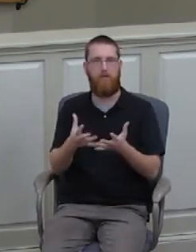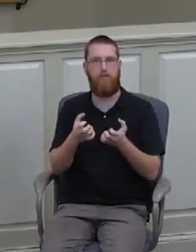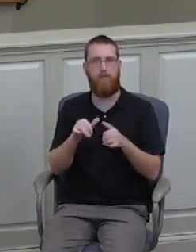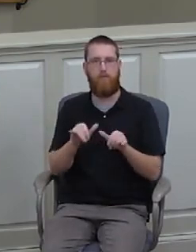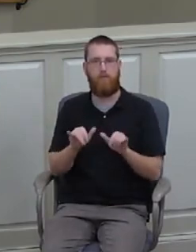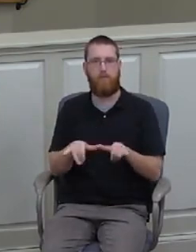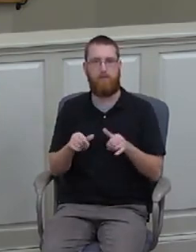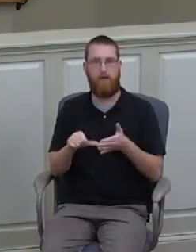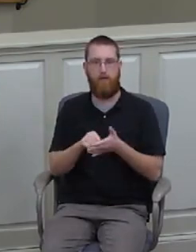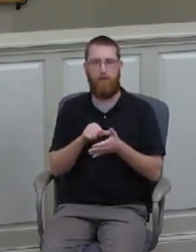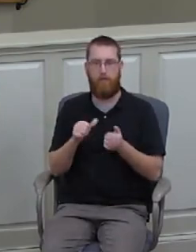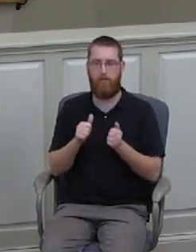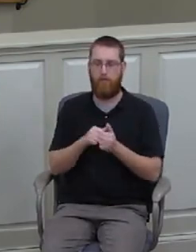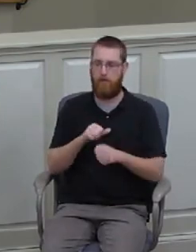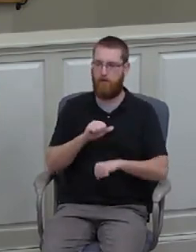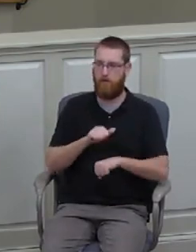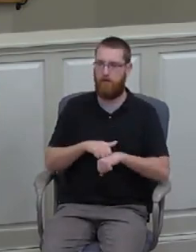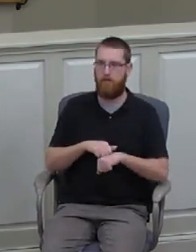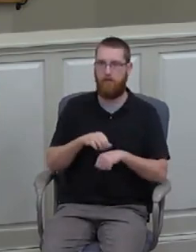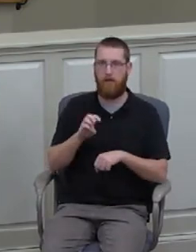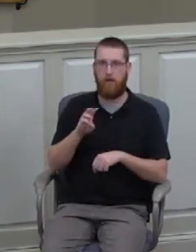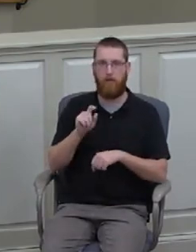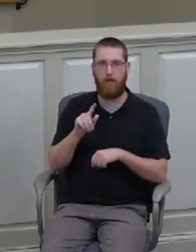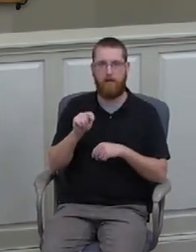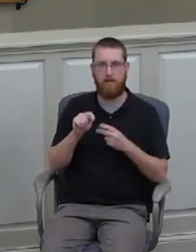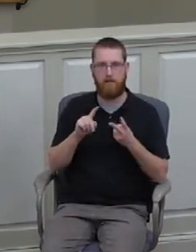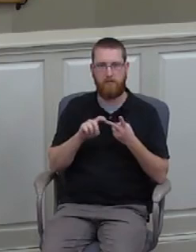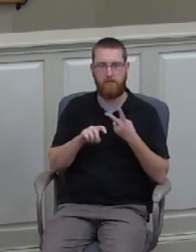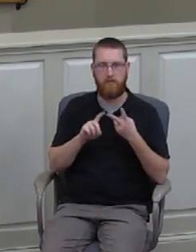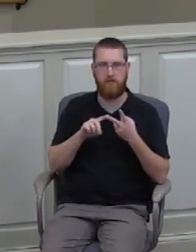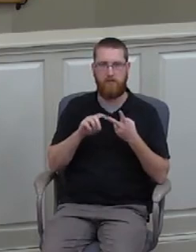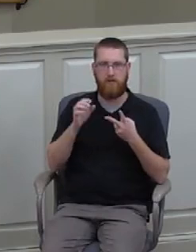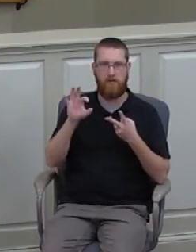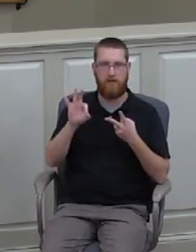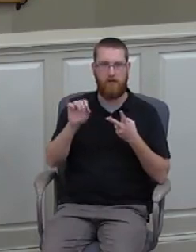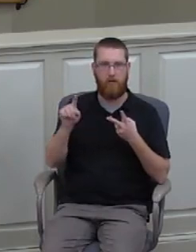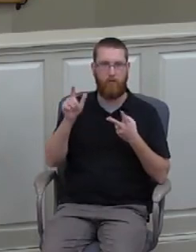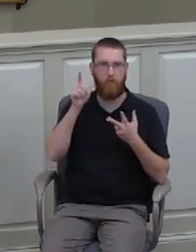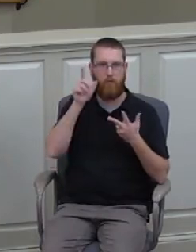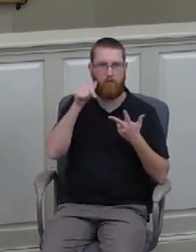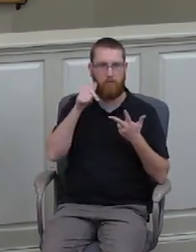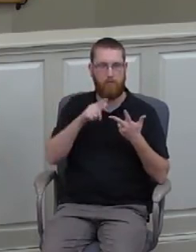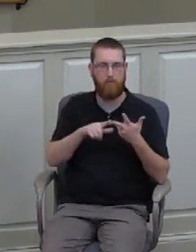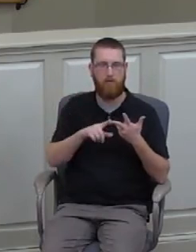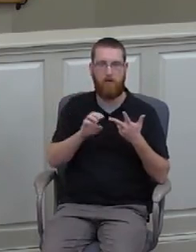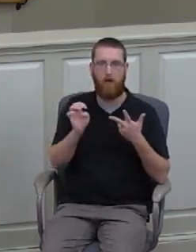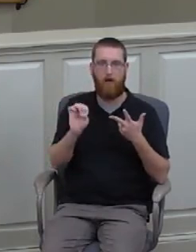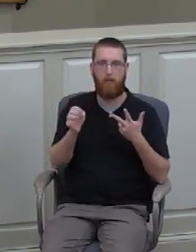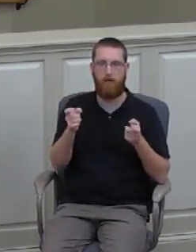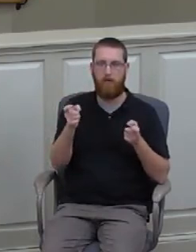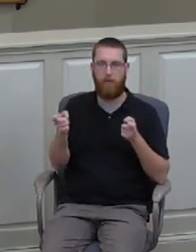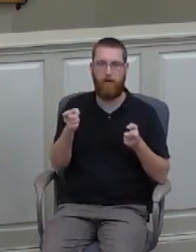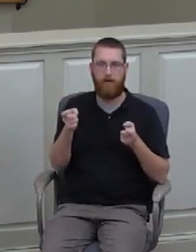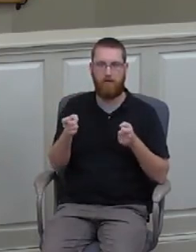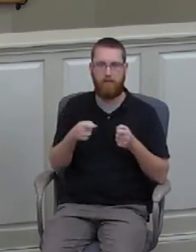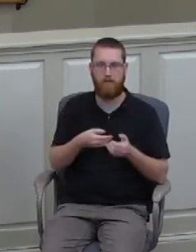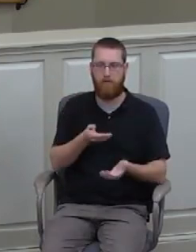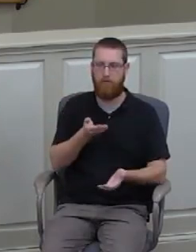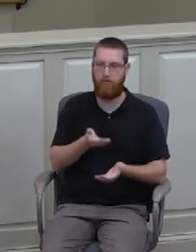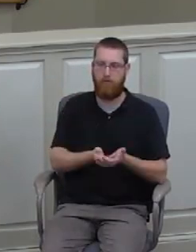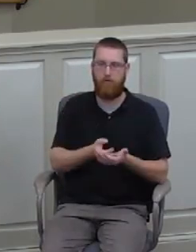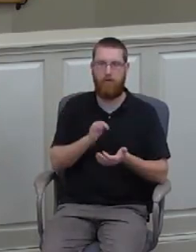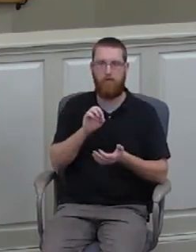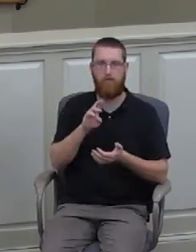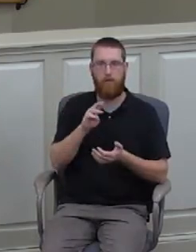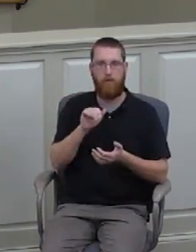that we had with solid waste, 911, and emergency management. It's in a proven format that we know works.